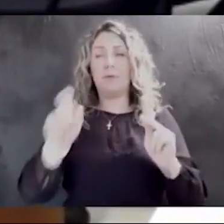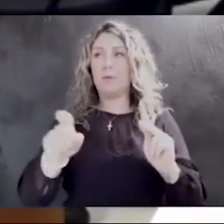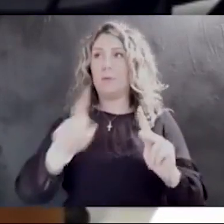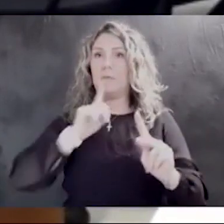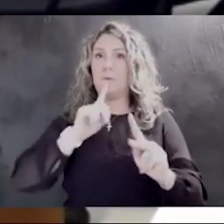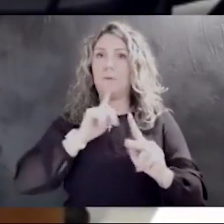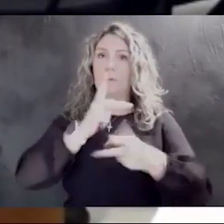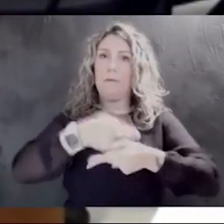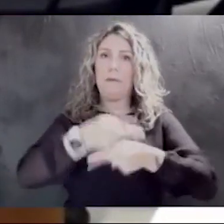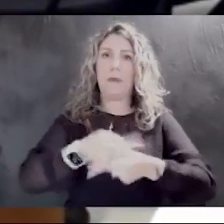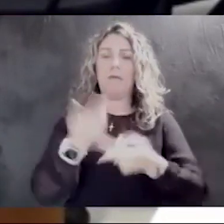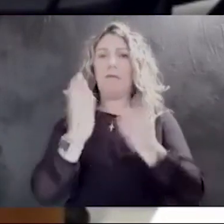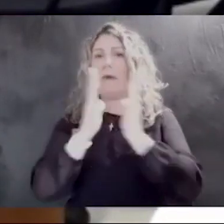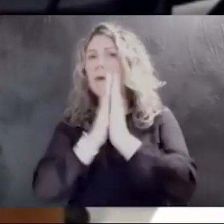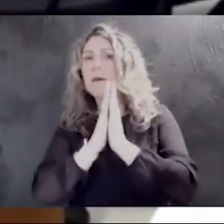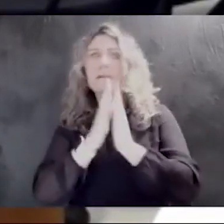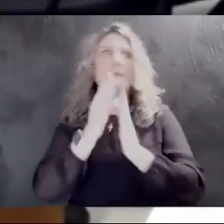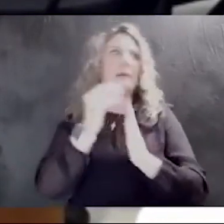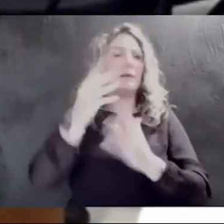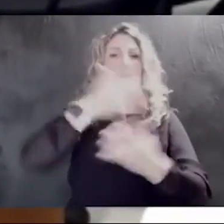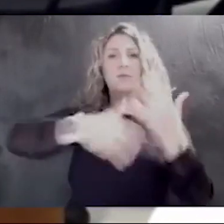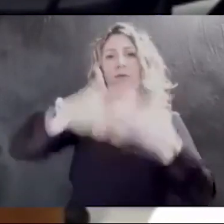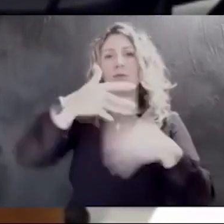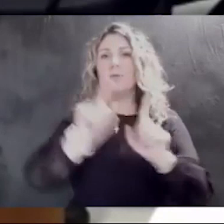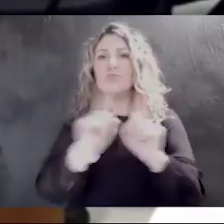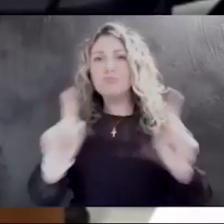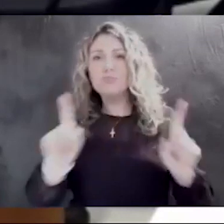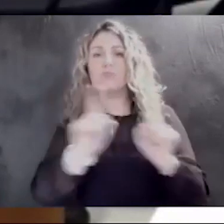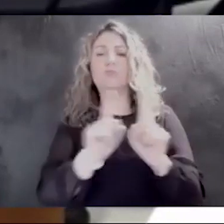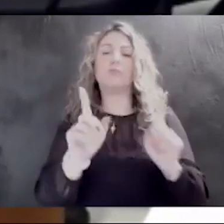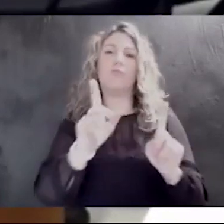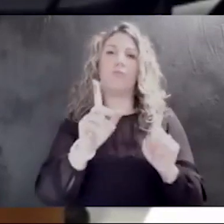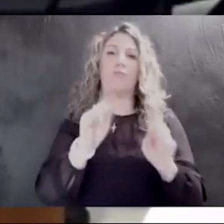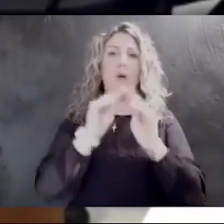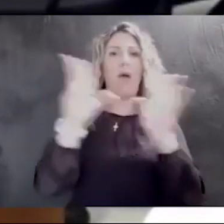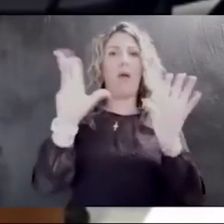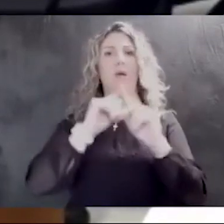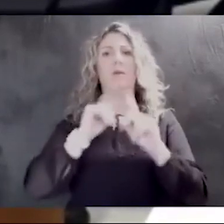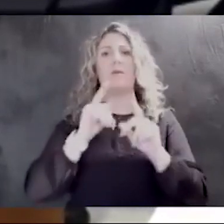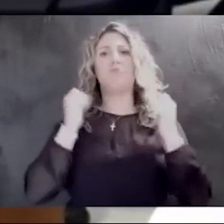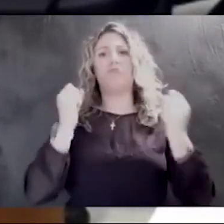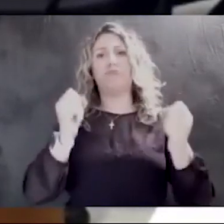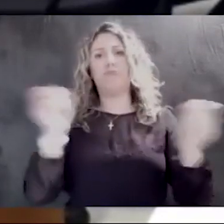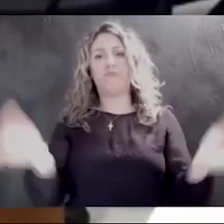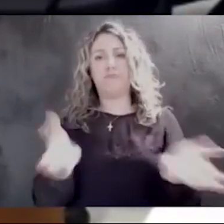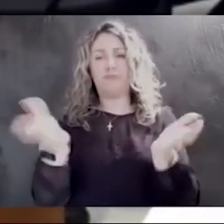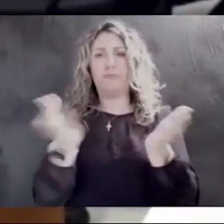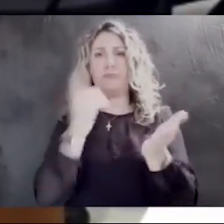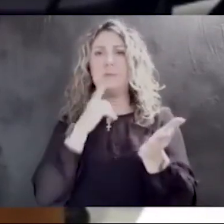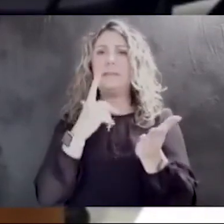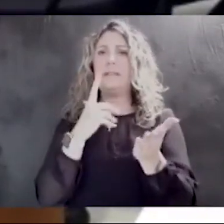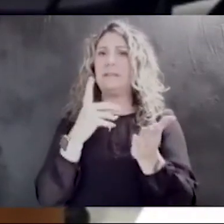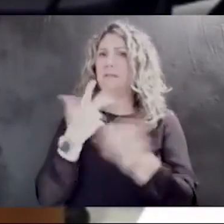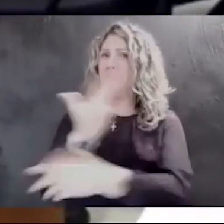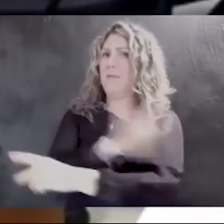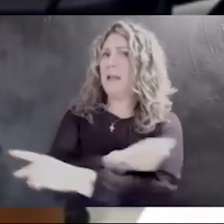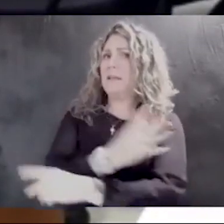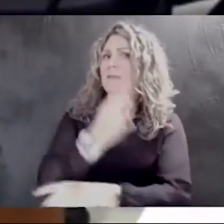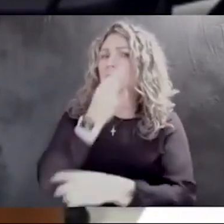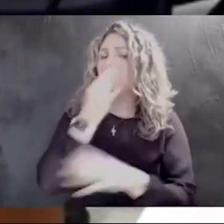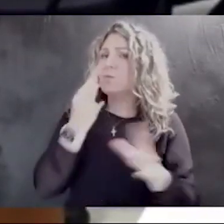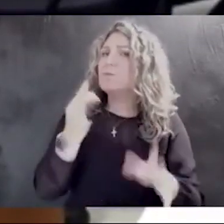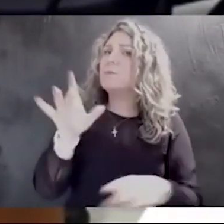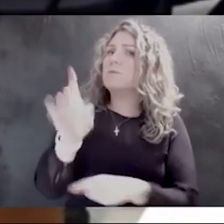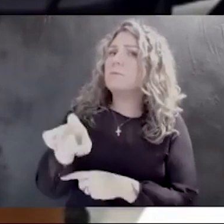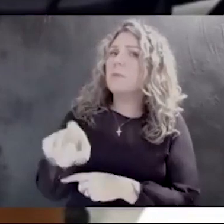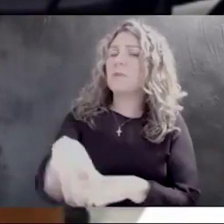about masking and social distancing. And obviously, we strongly encourage that they get vaccinated as soon as possible. And I think